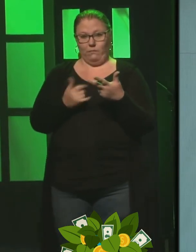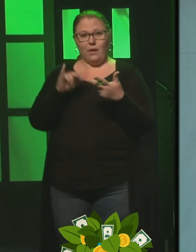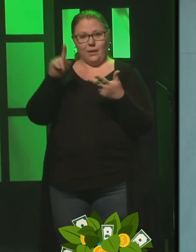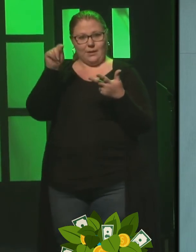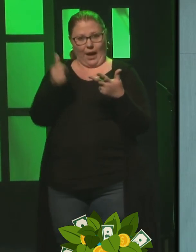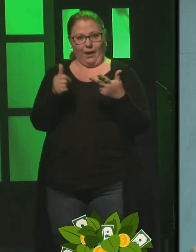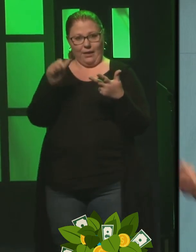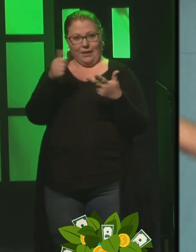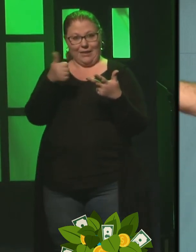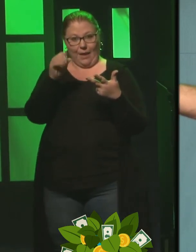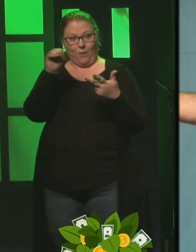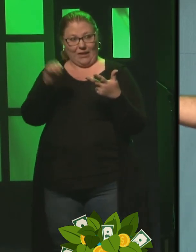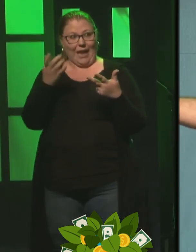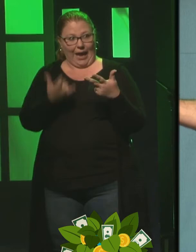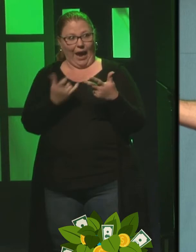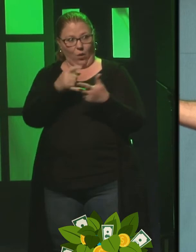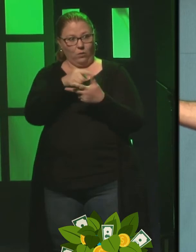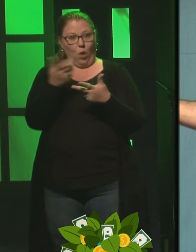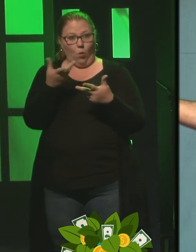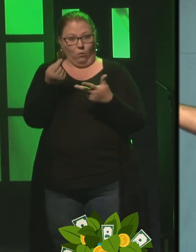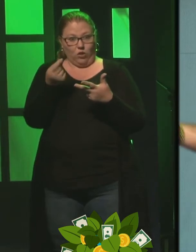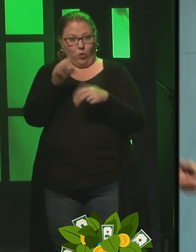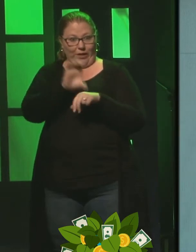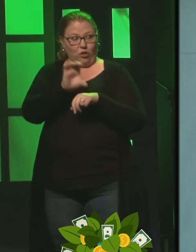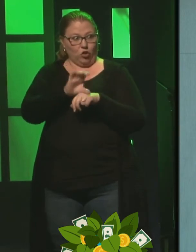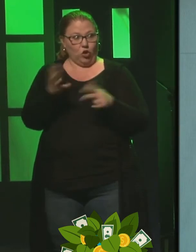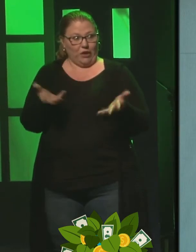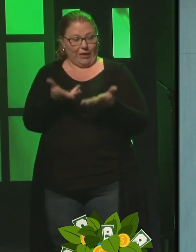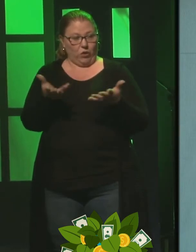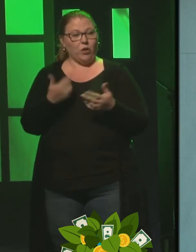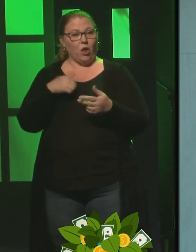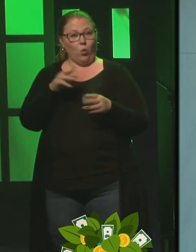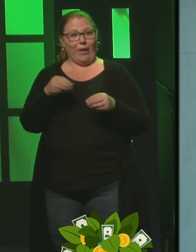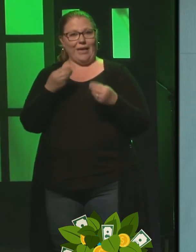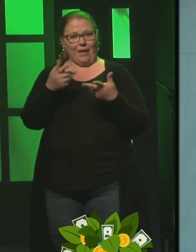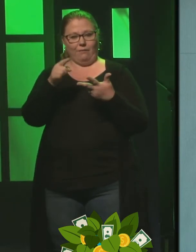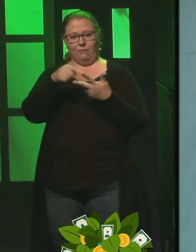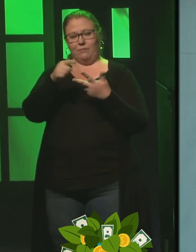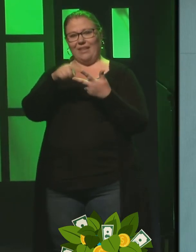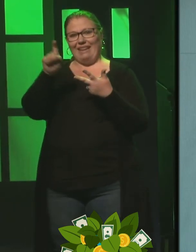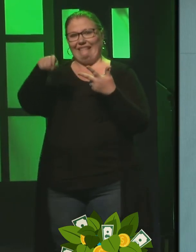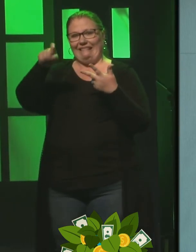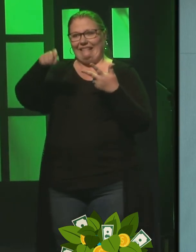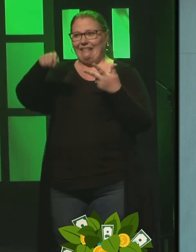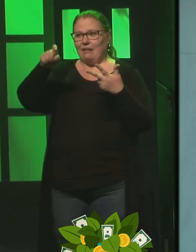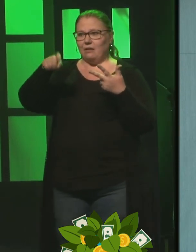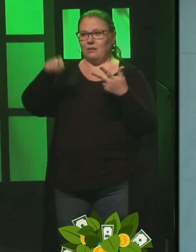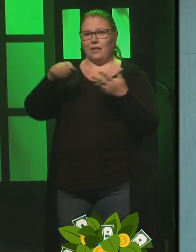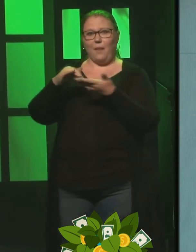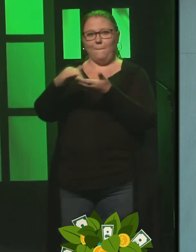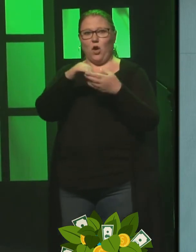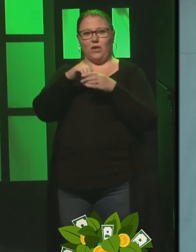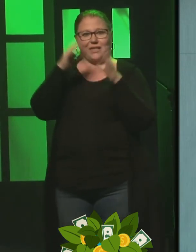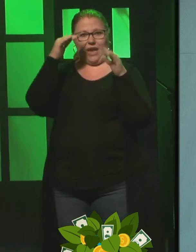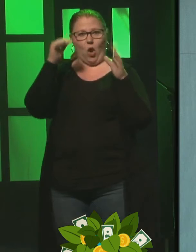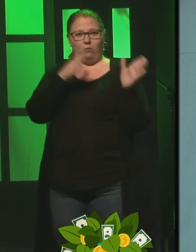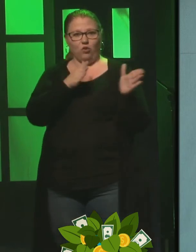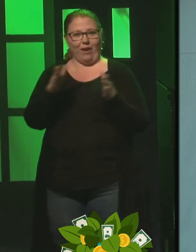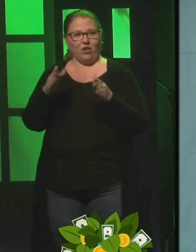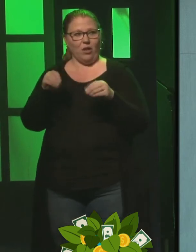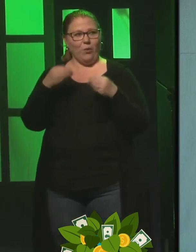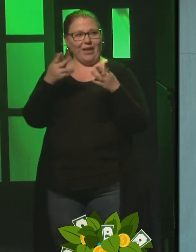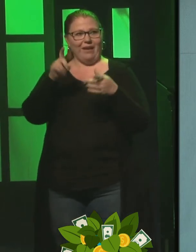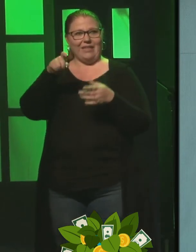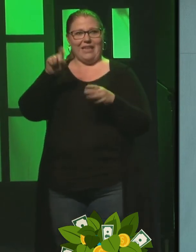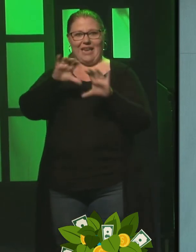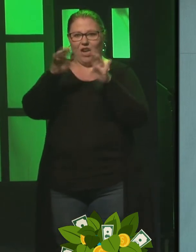tithe, 10% now, what we're doing as a church. We give to need, that's our Partners in Hope strategy. That's where we give to need around